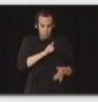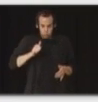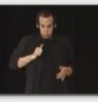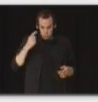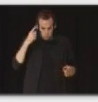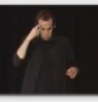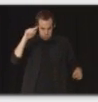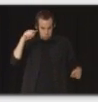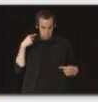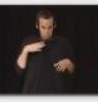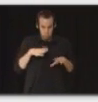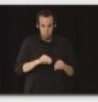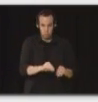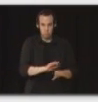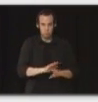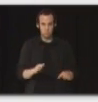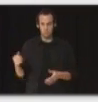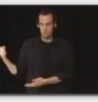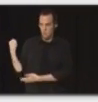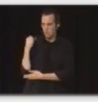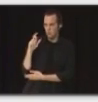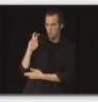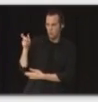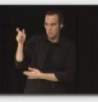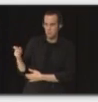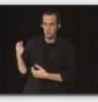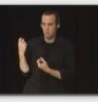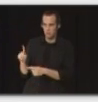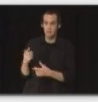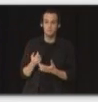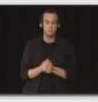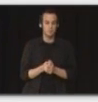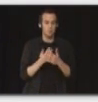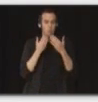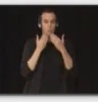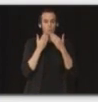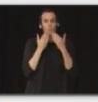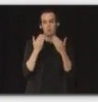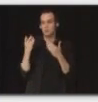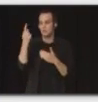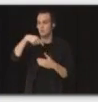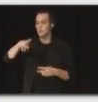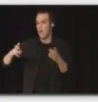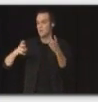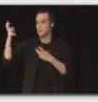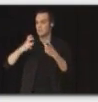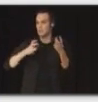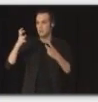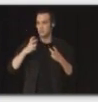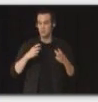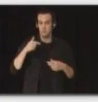where people cannot meet everybody's goals, and we're very grateful to all of you. I cannot finish